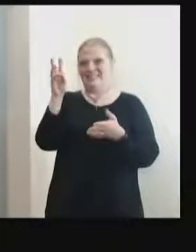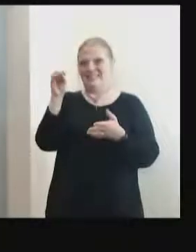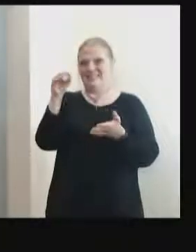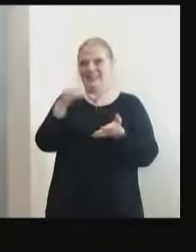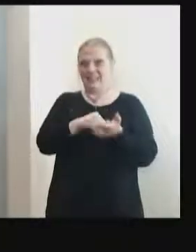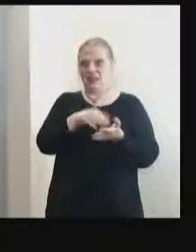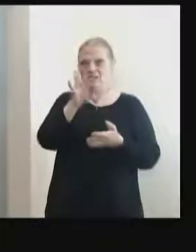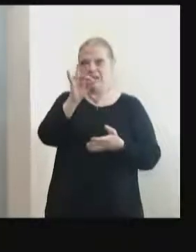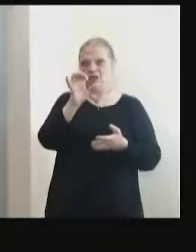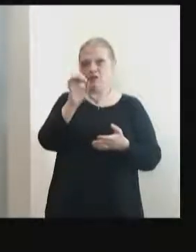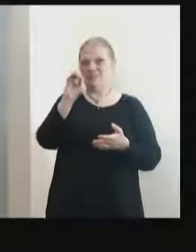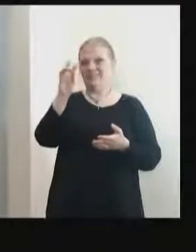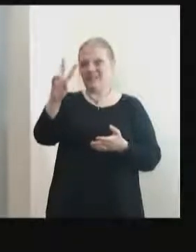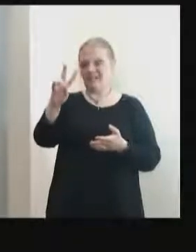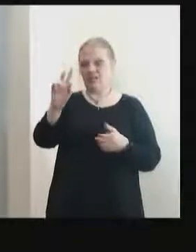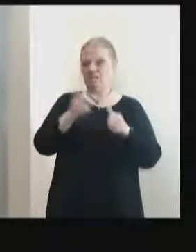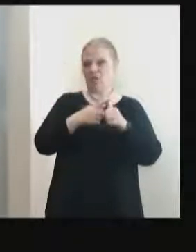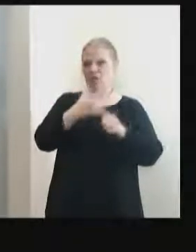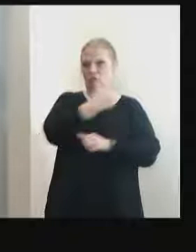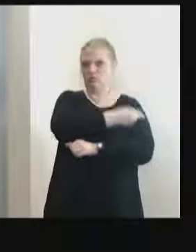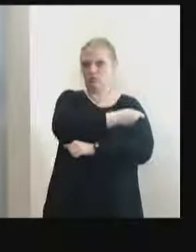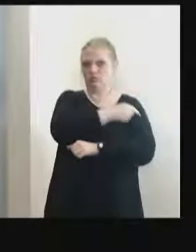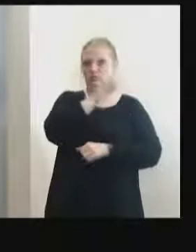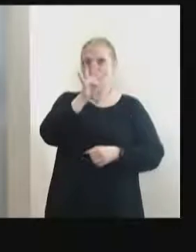60,907 first doses and